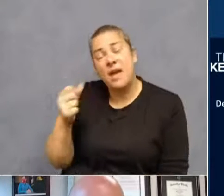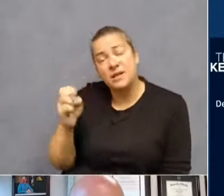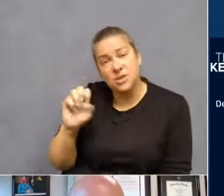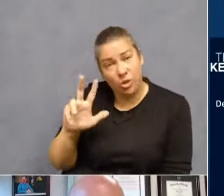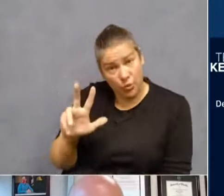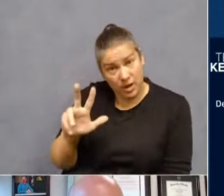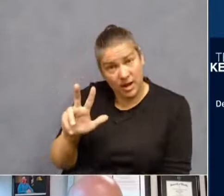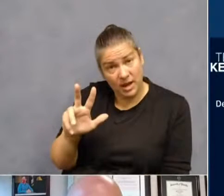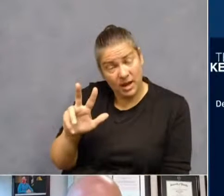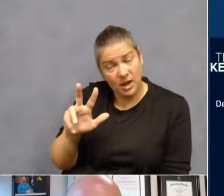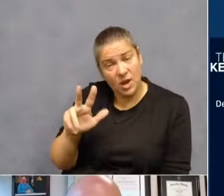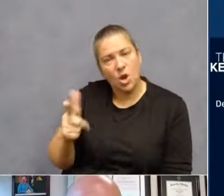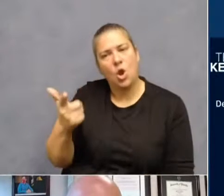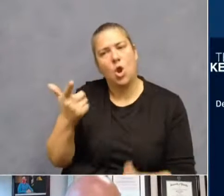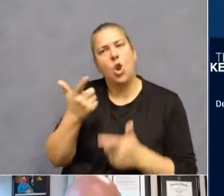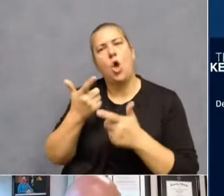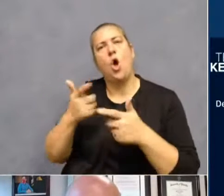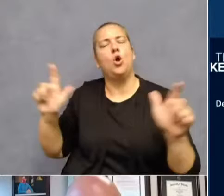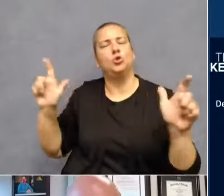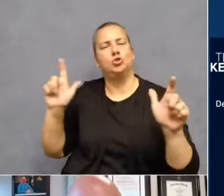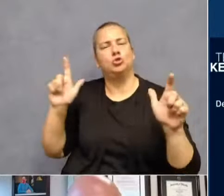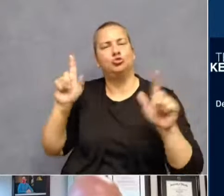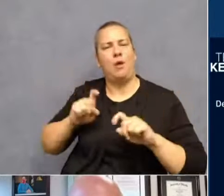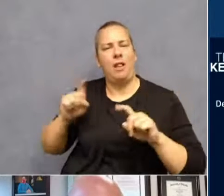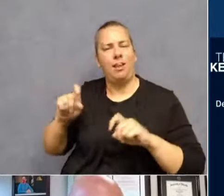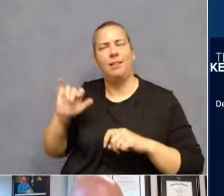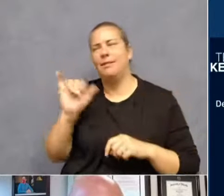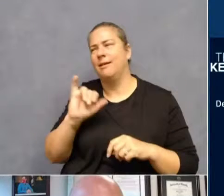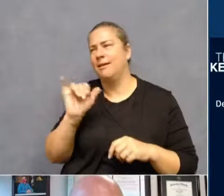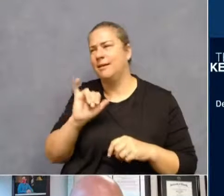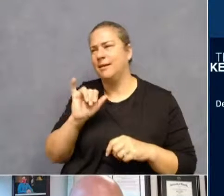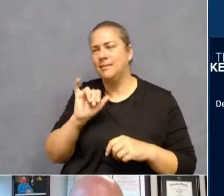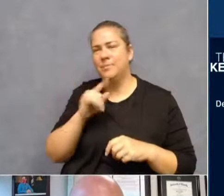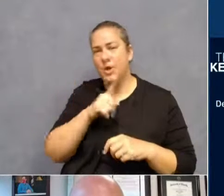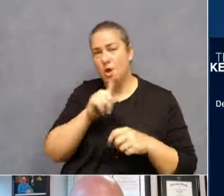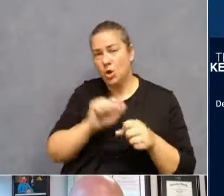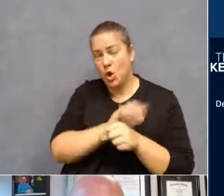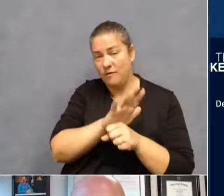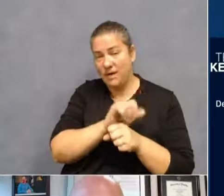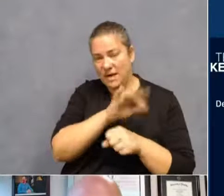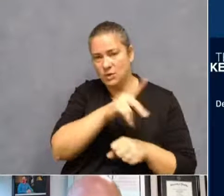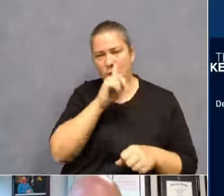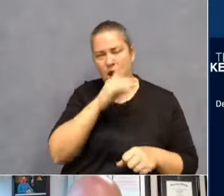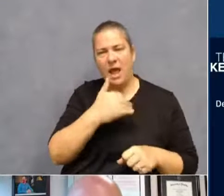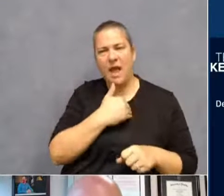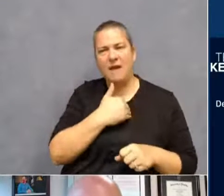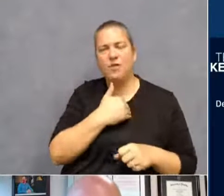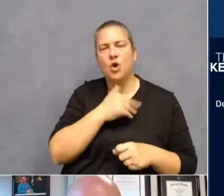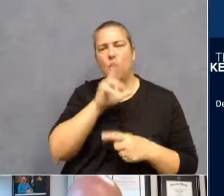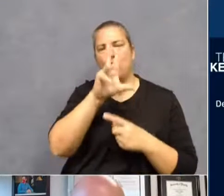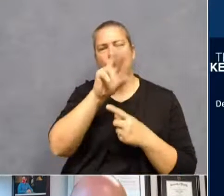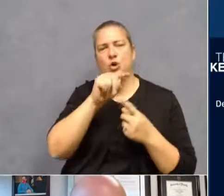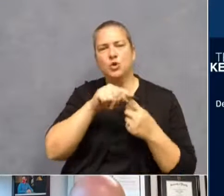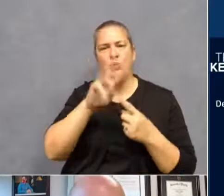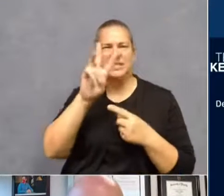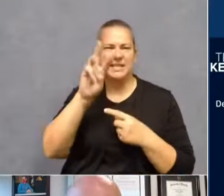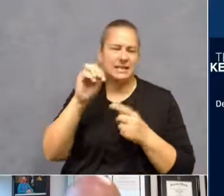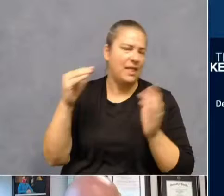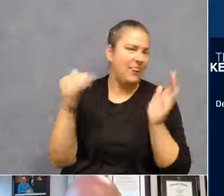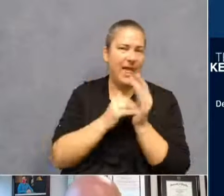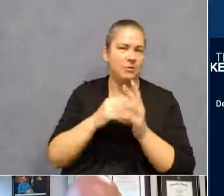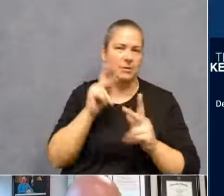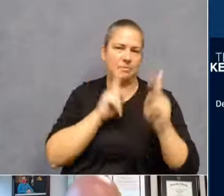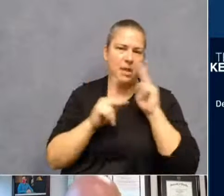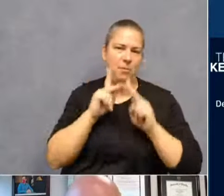instance, some of these COVID-19 vaccines will have trial sizes of 30 to 60,000 people, perhaps